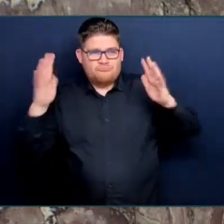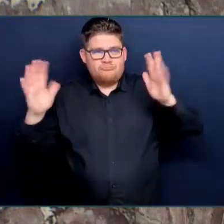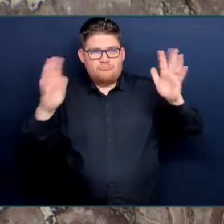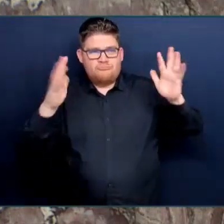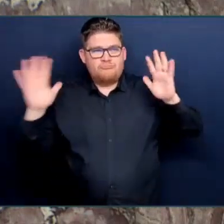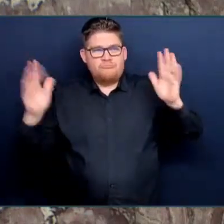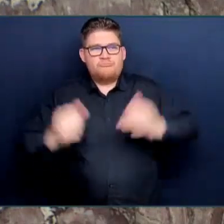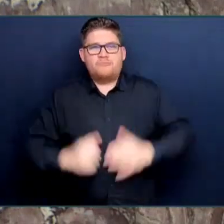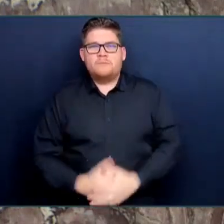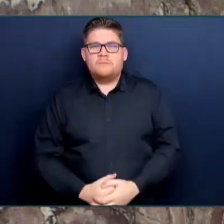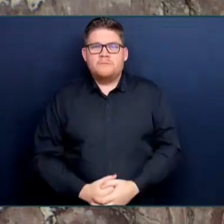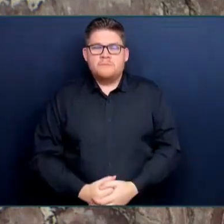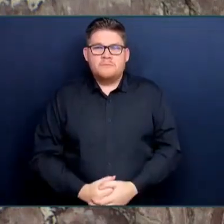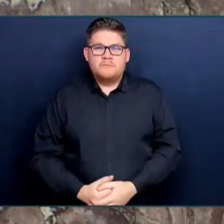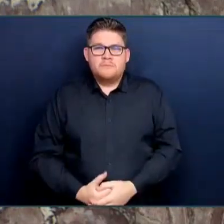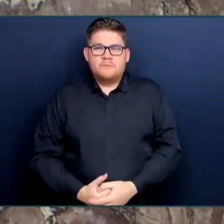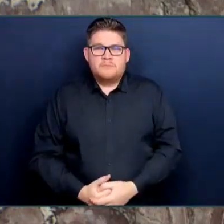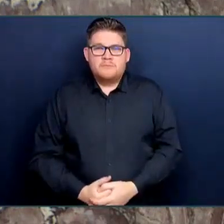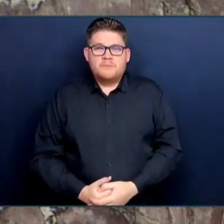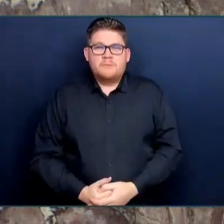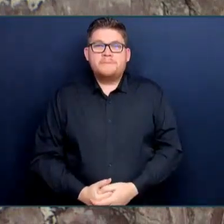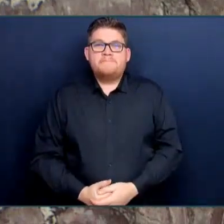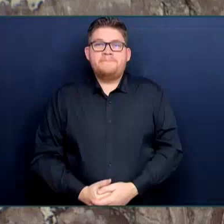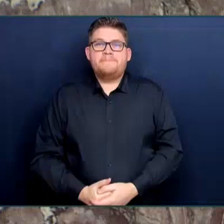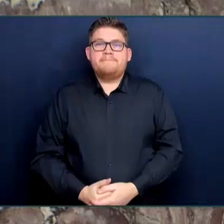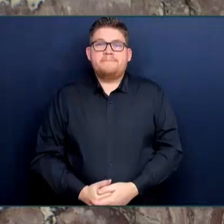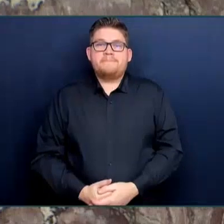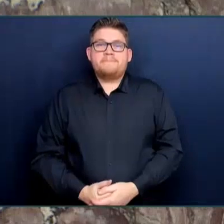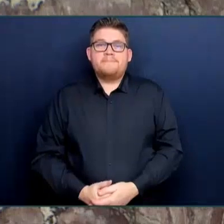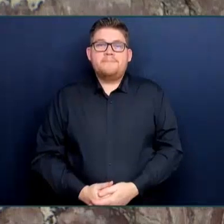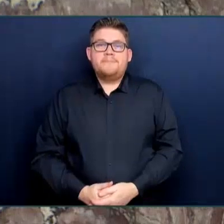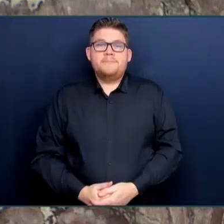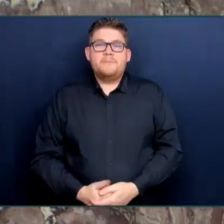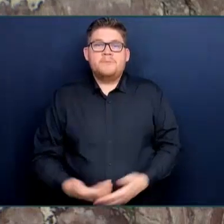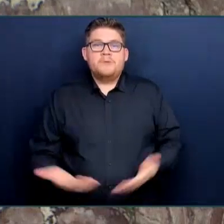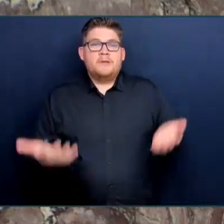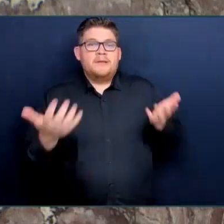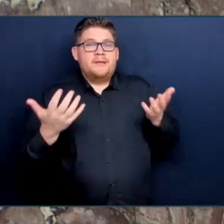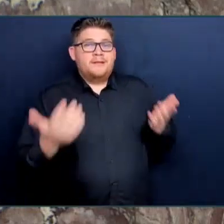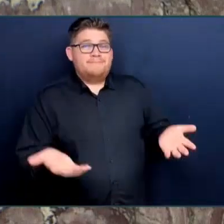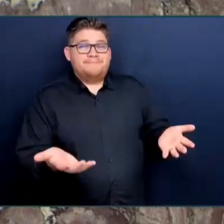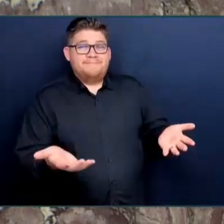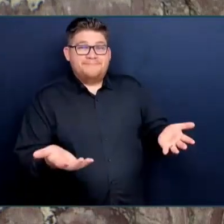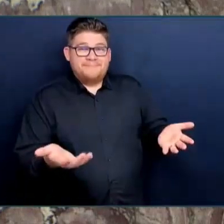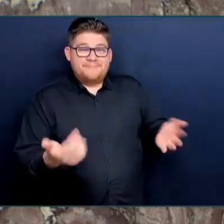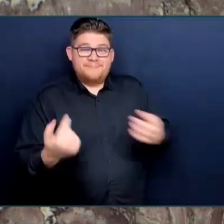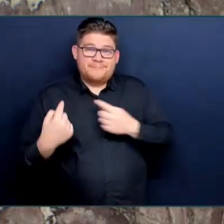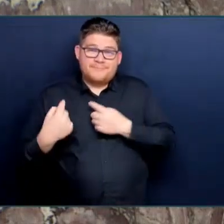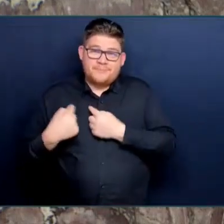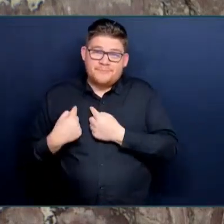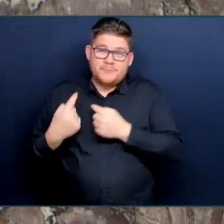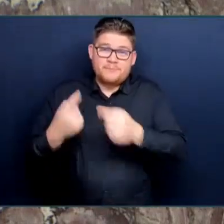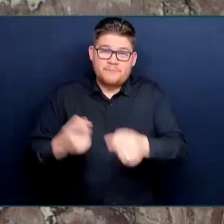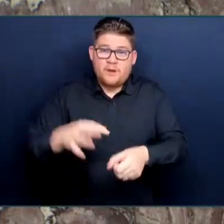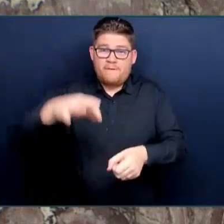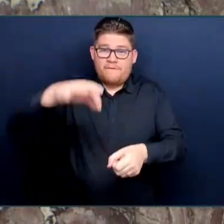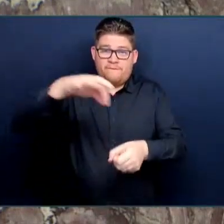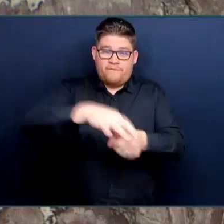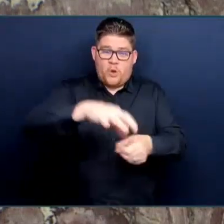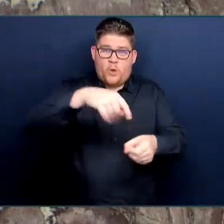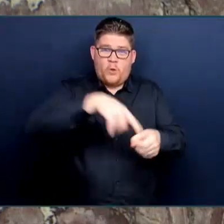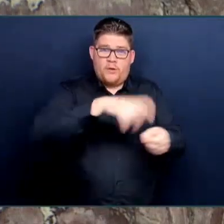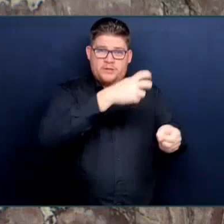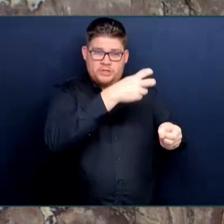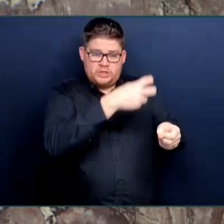You know, Honourable Speaker, we have watched ever since the vote on the transition in the city of Surrey. The